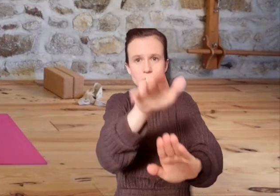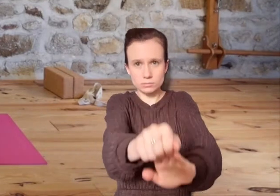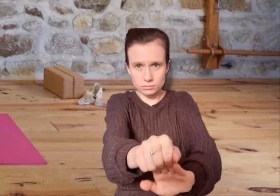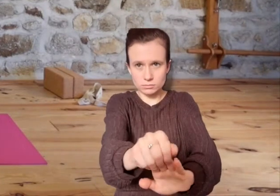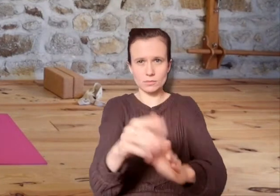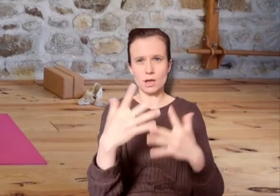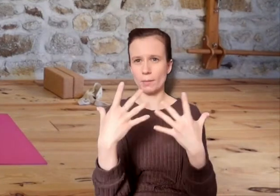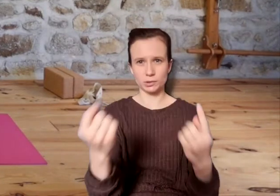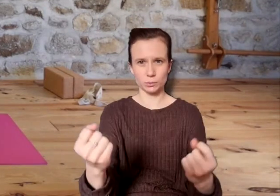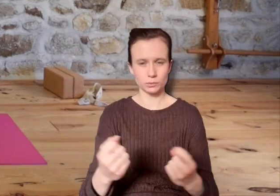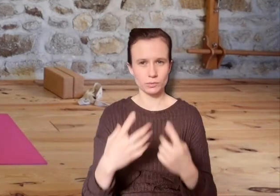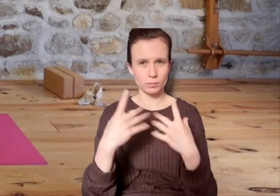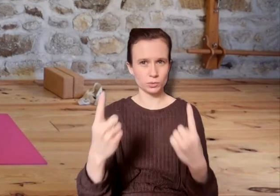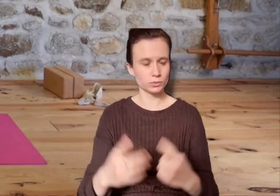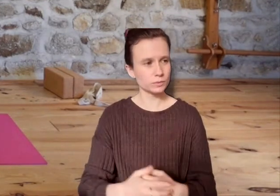tight today.